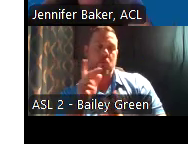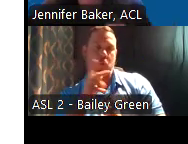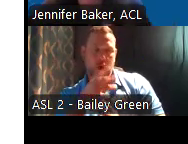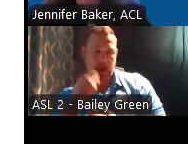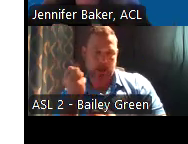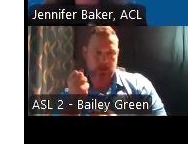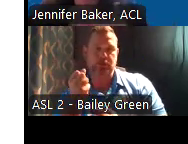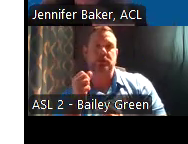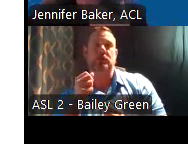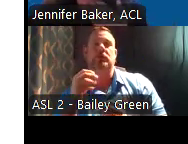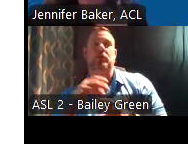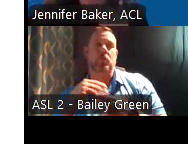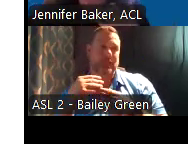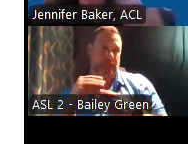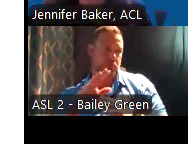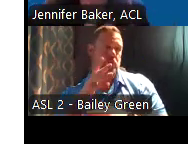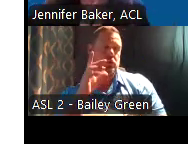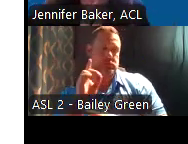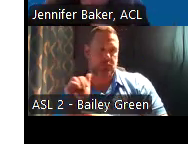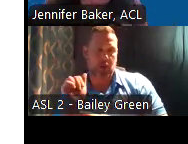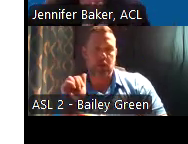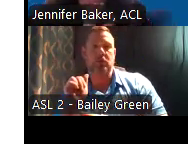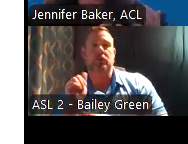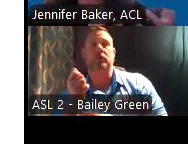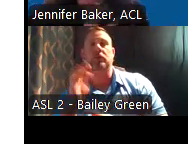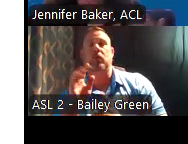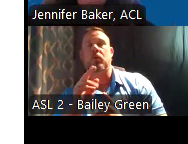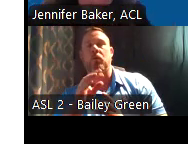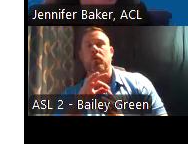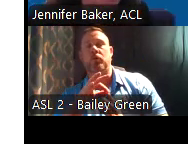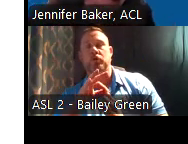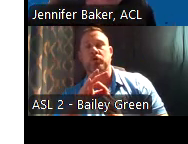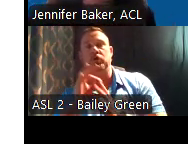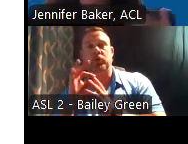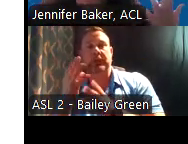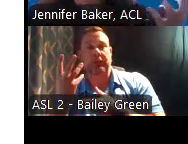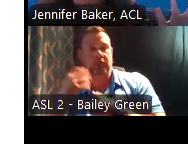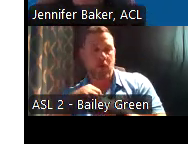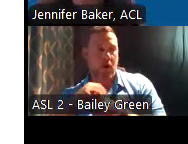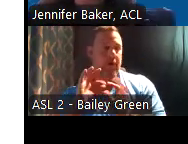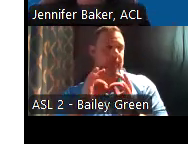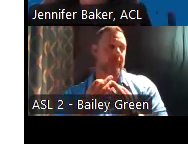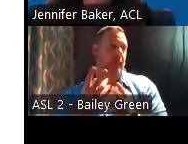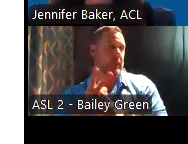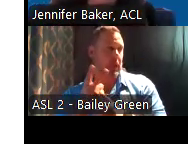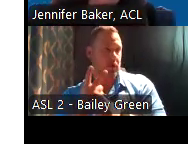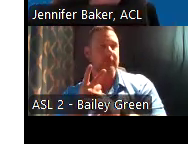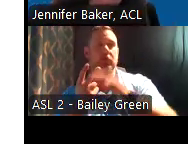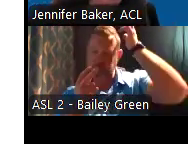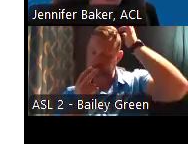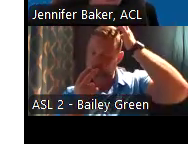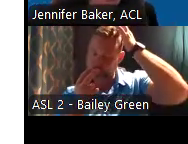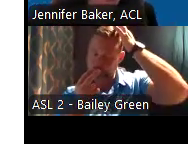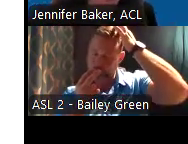aging with and into disability, or uniquely involved, like family caregivers, in